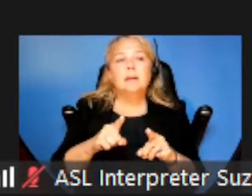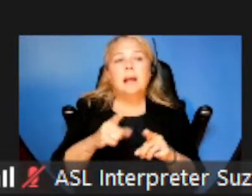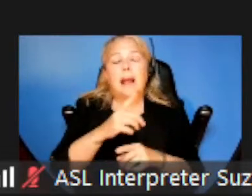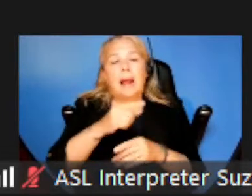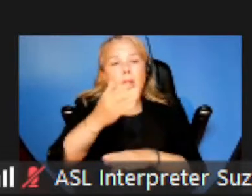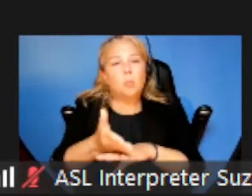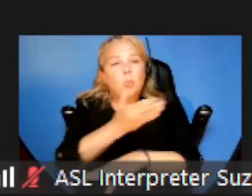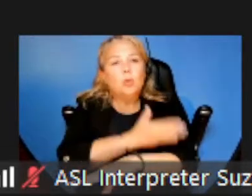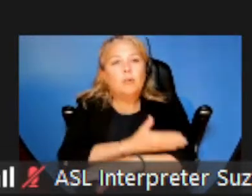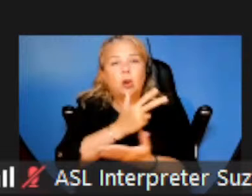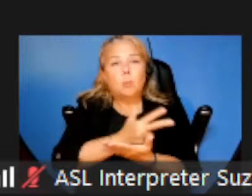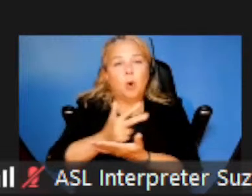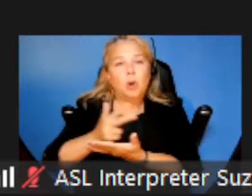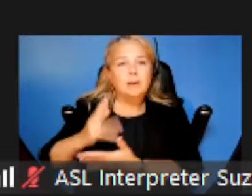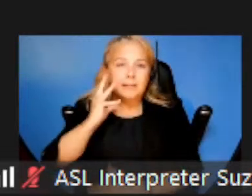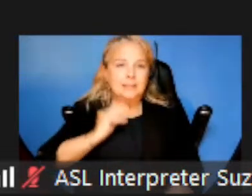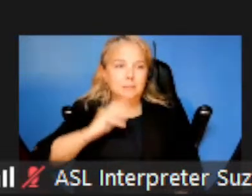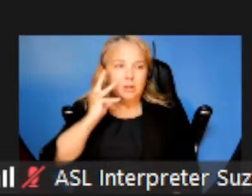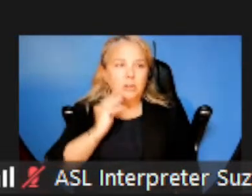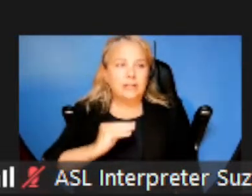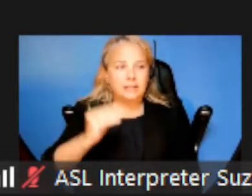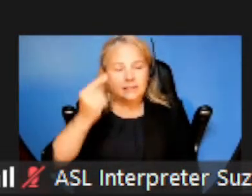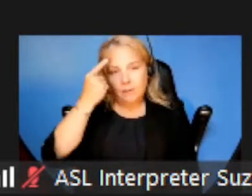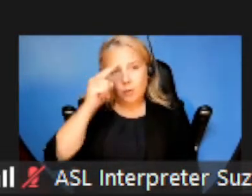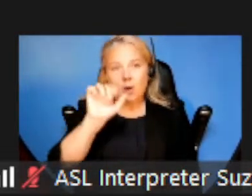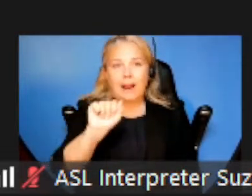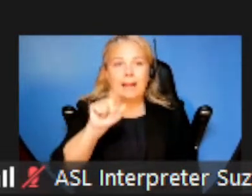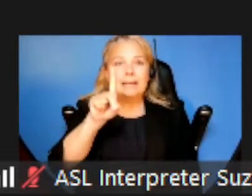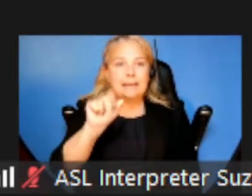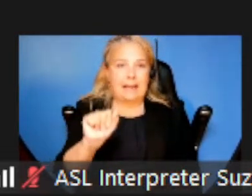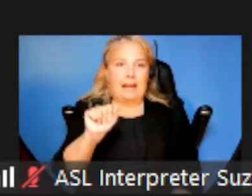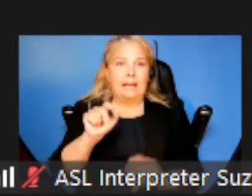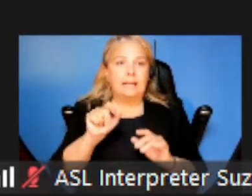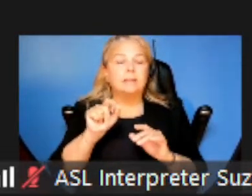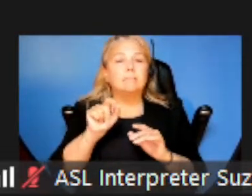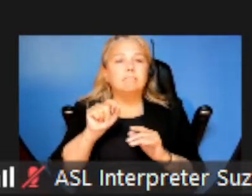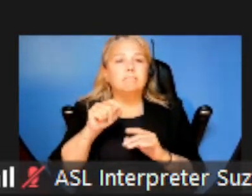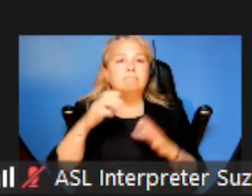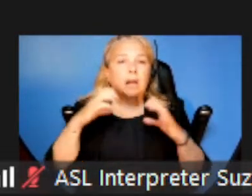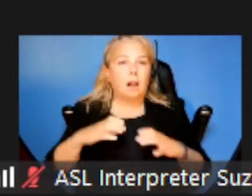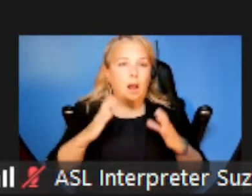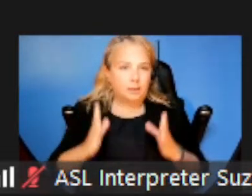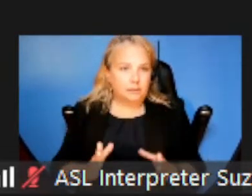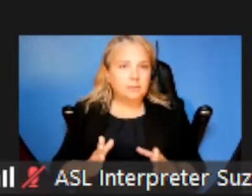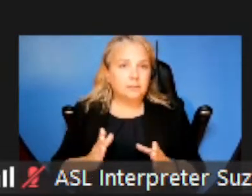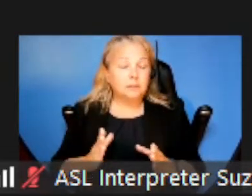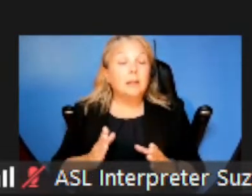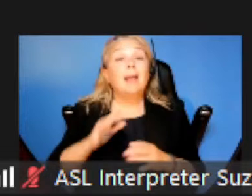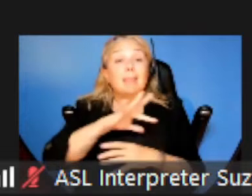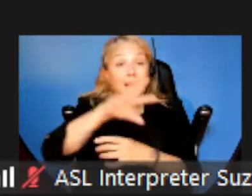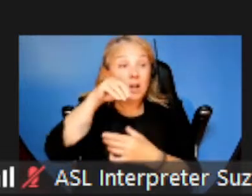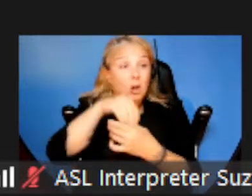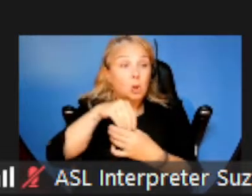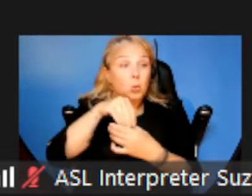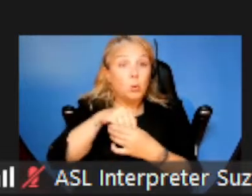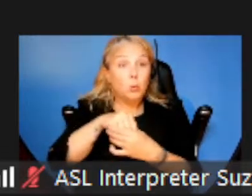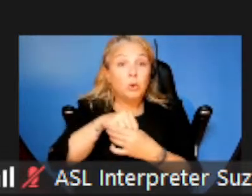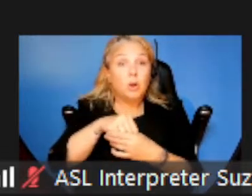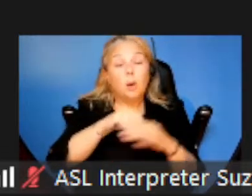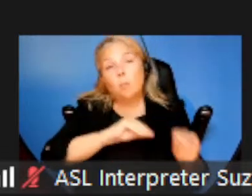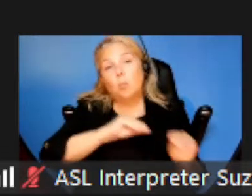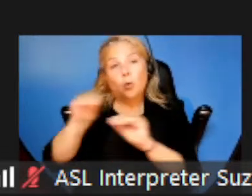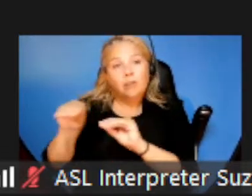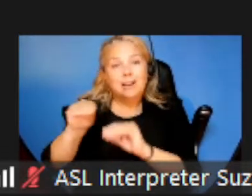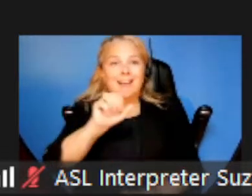the parking experience for ADA customers. These include relocating the